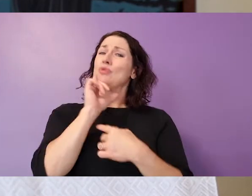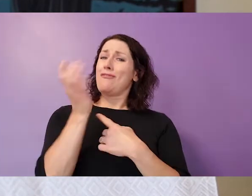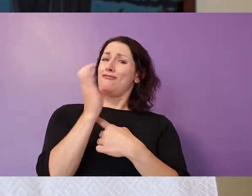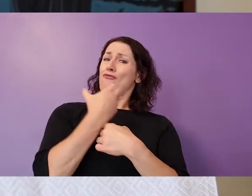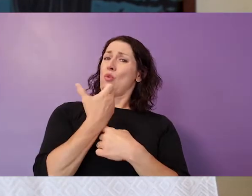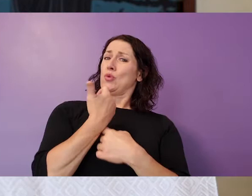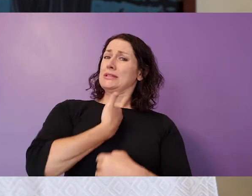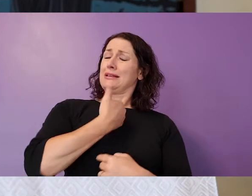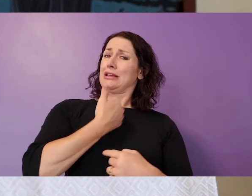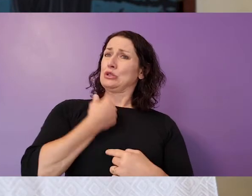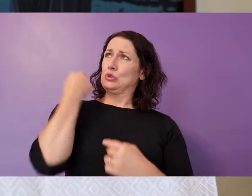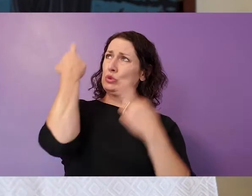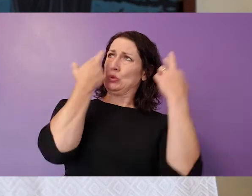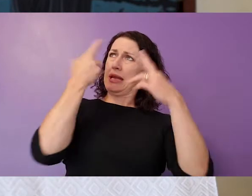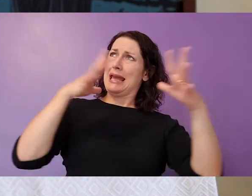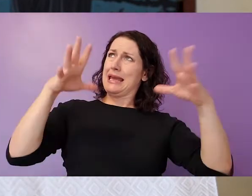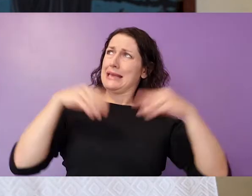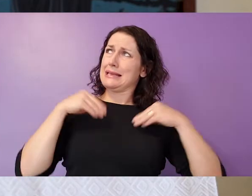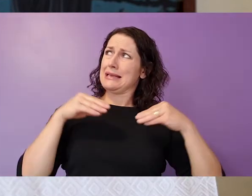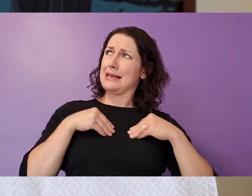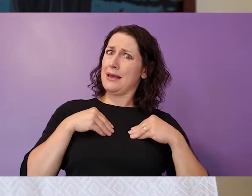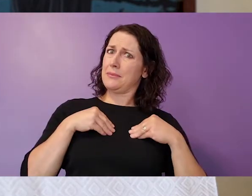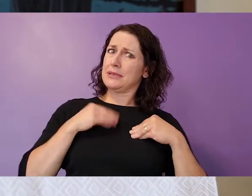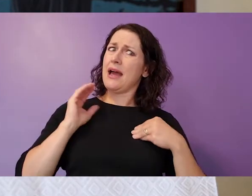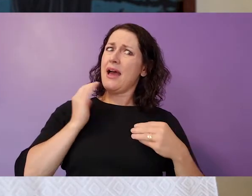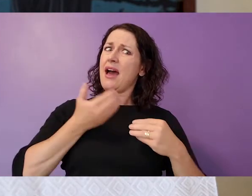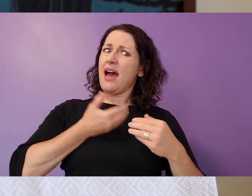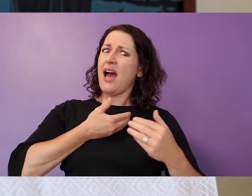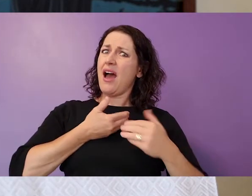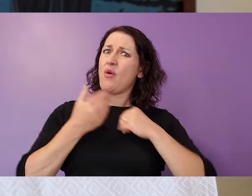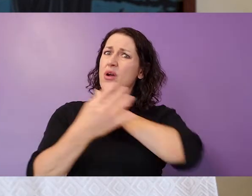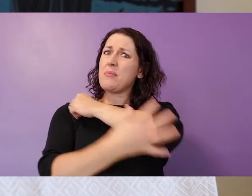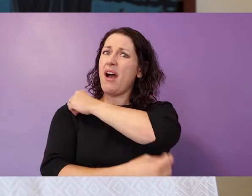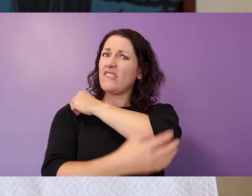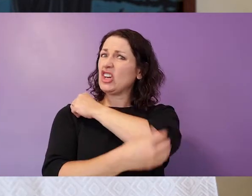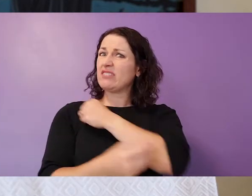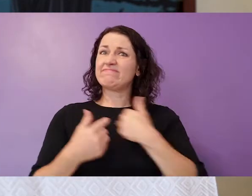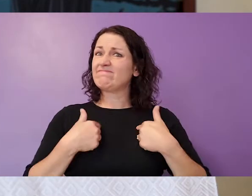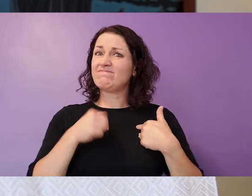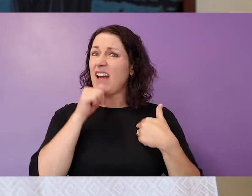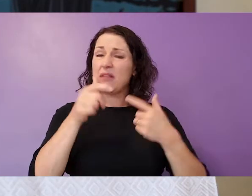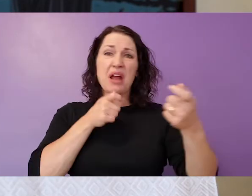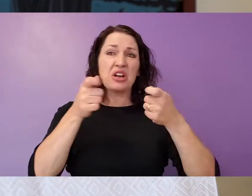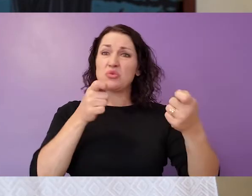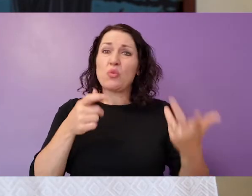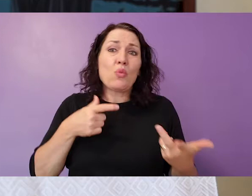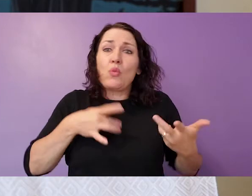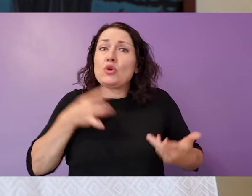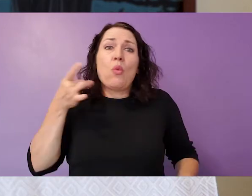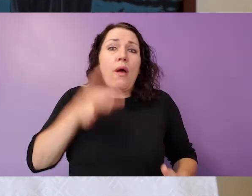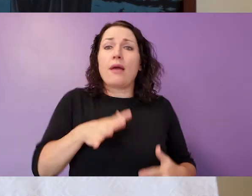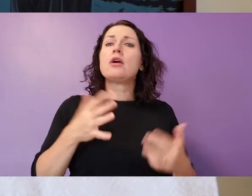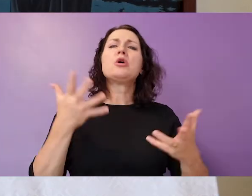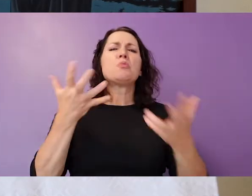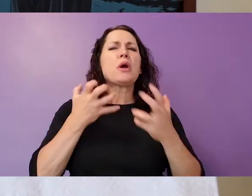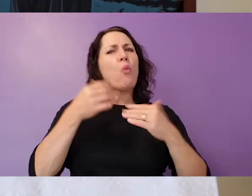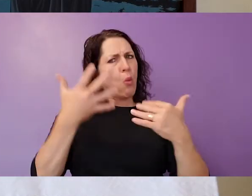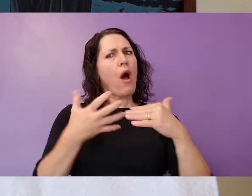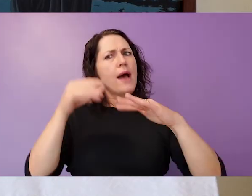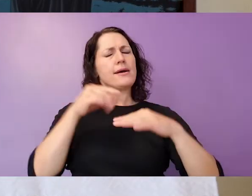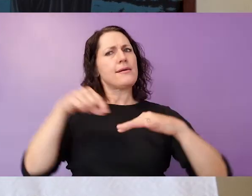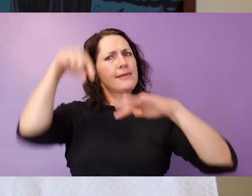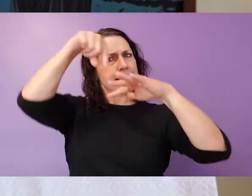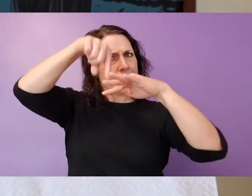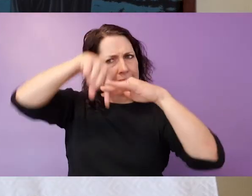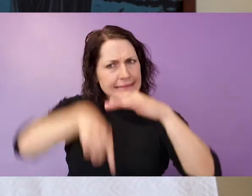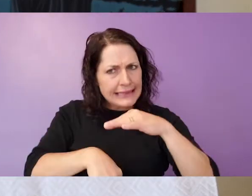poverty. We don't like it. We don't like our experiences of poverty. We would like to be deep and